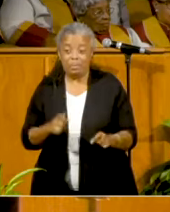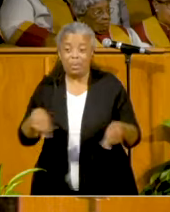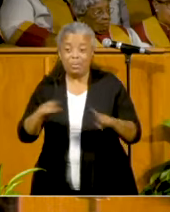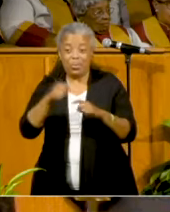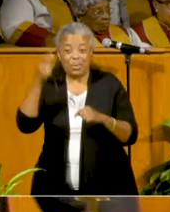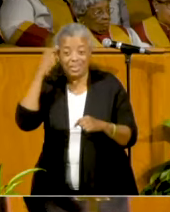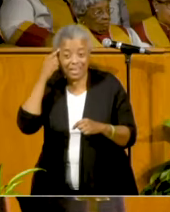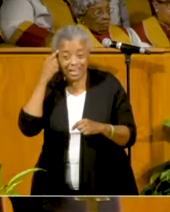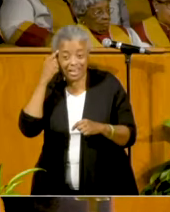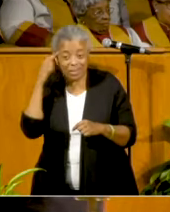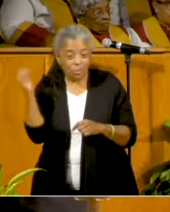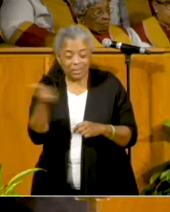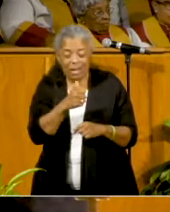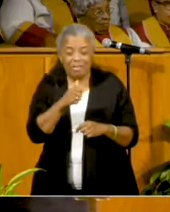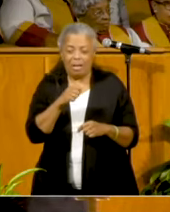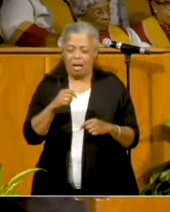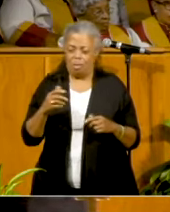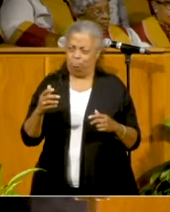you don't sin.